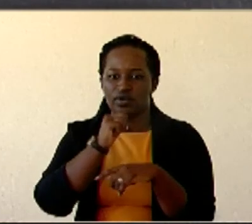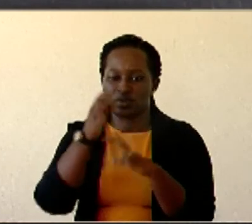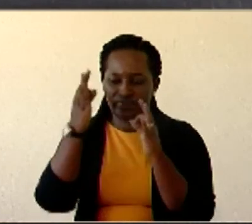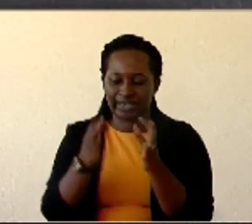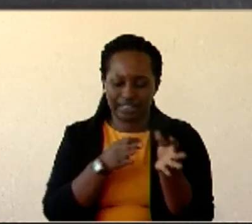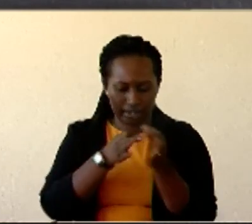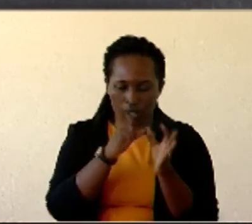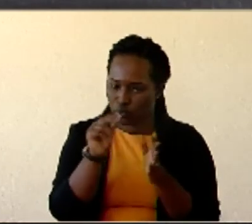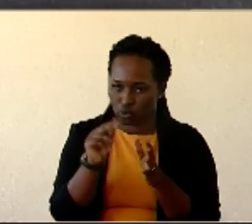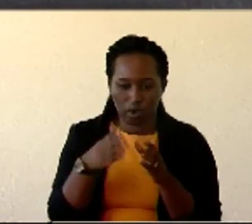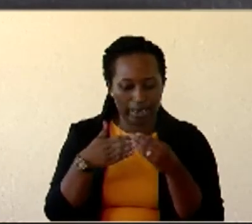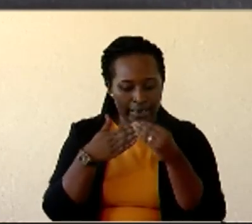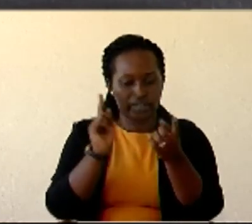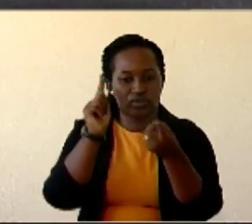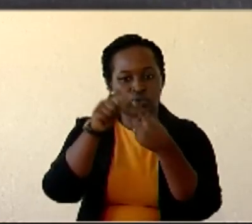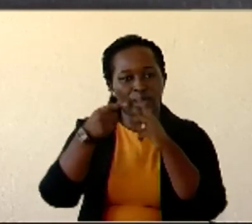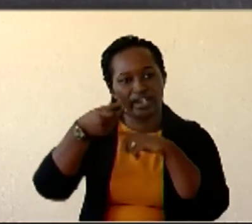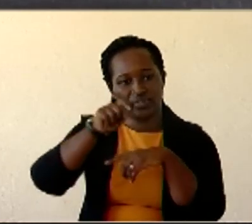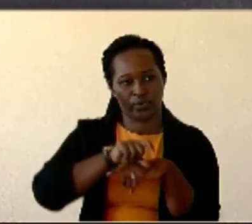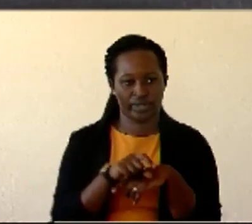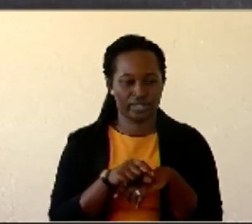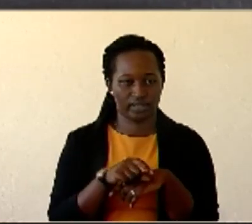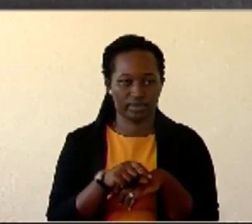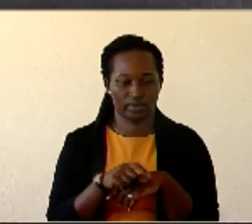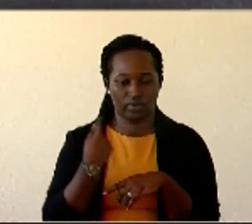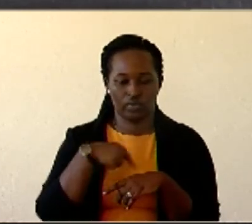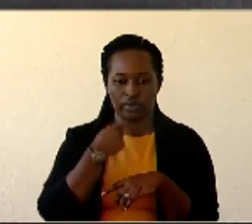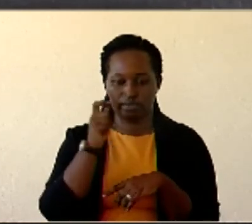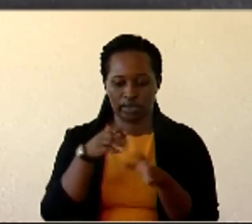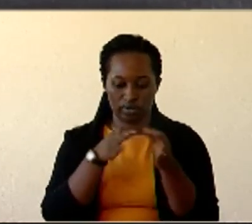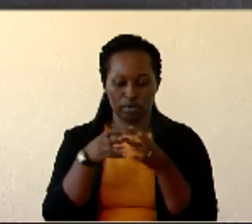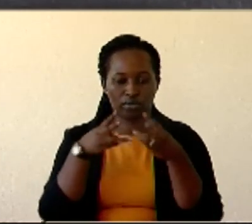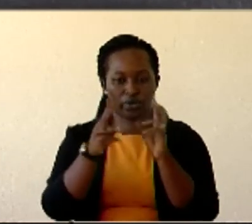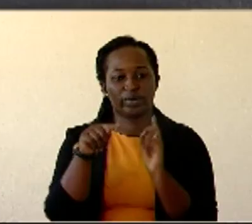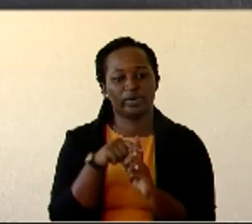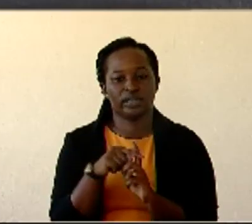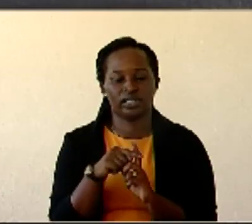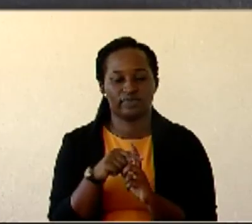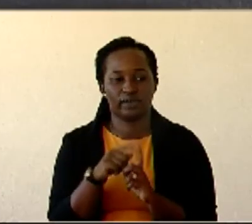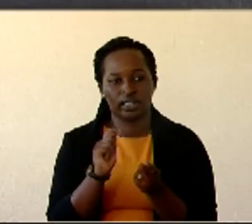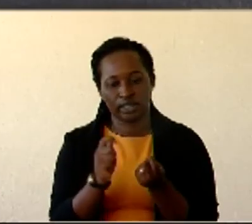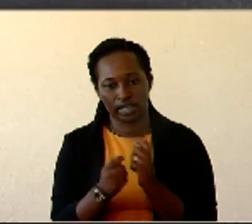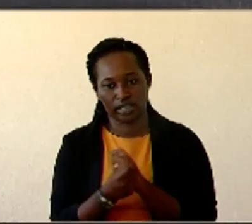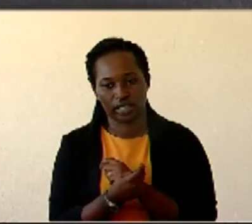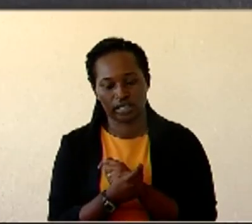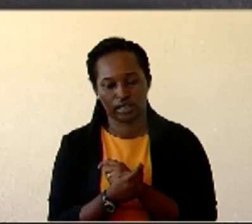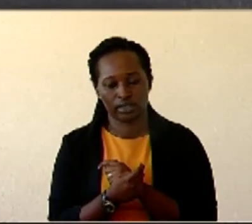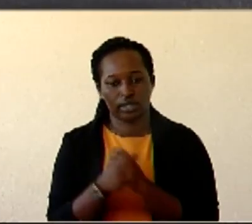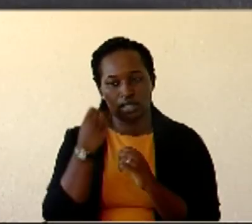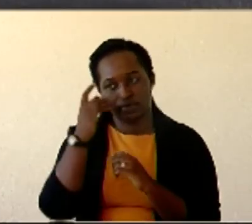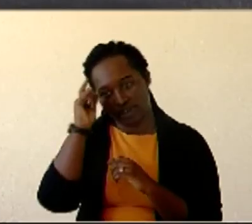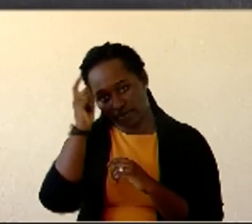determine, factors that may lead to an increase. So you have to state them very well. Favorable changes, favorable